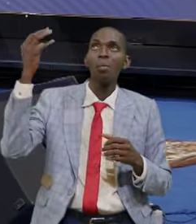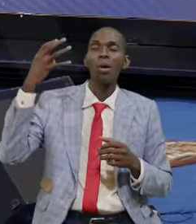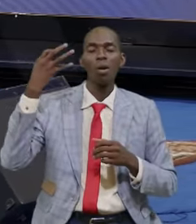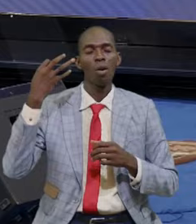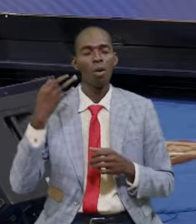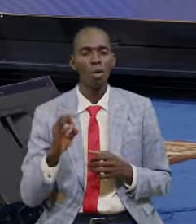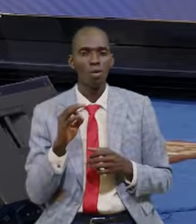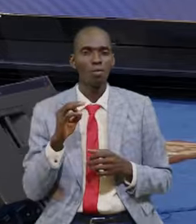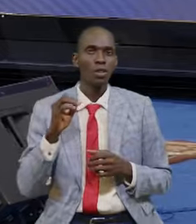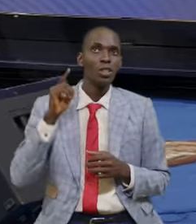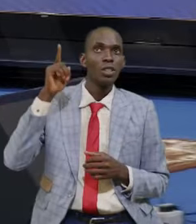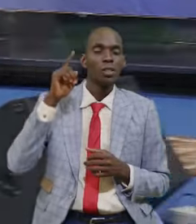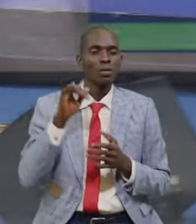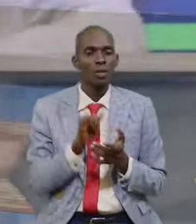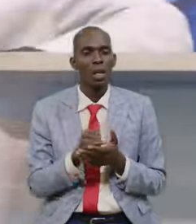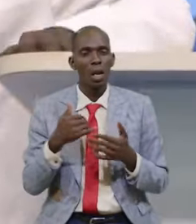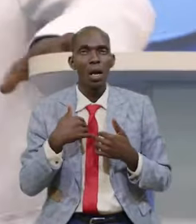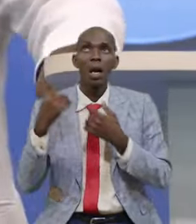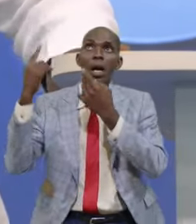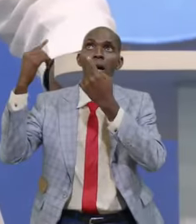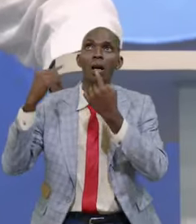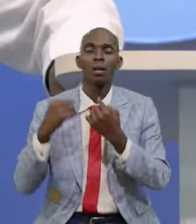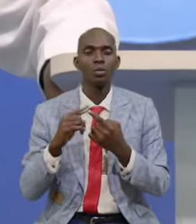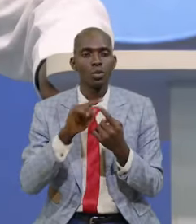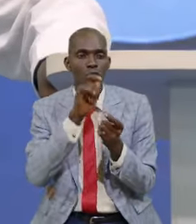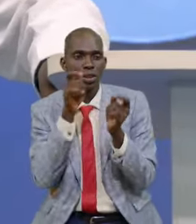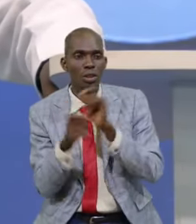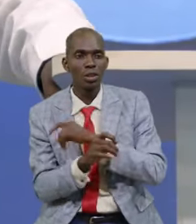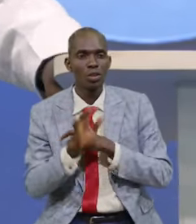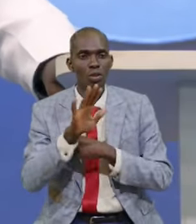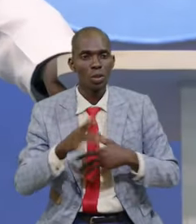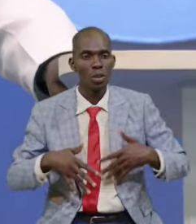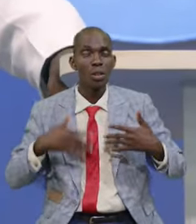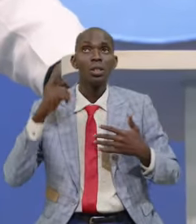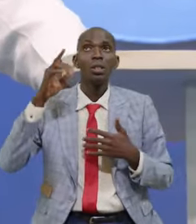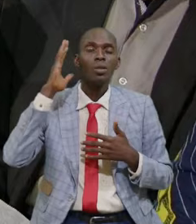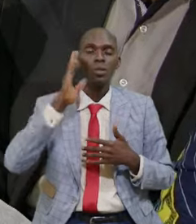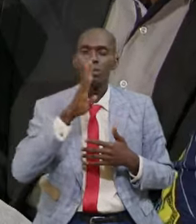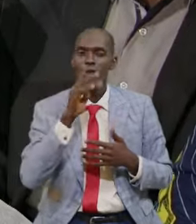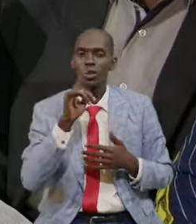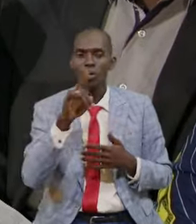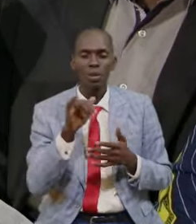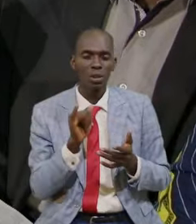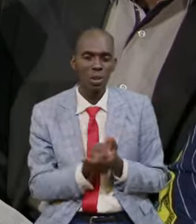has come to change your life. He will be the one that reigns your life from